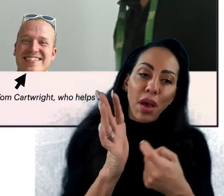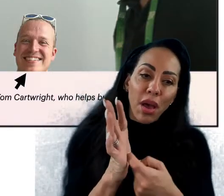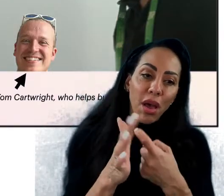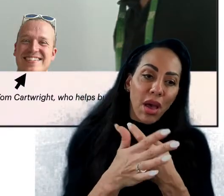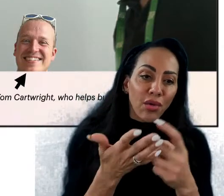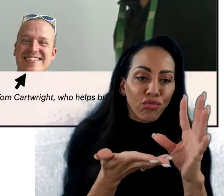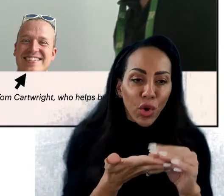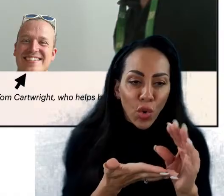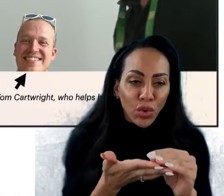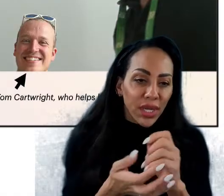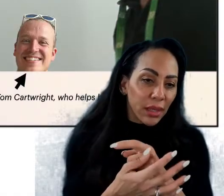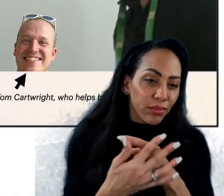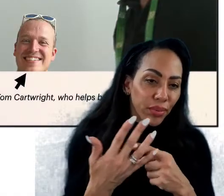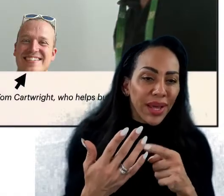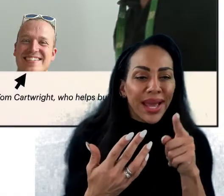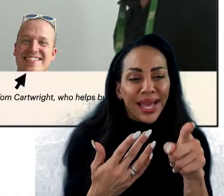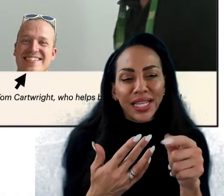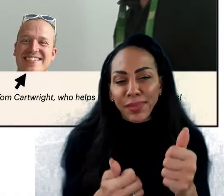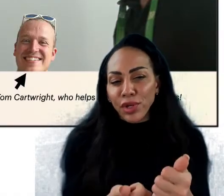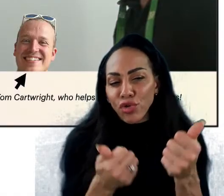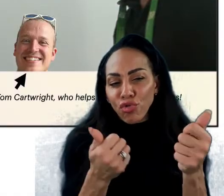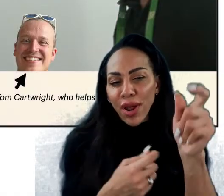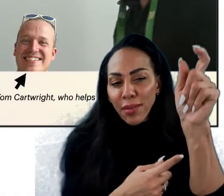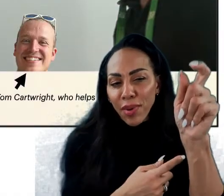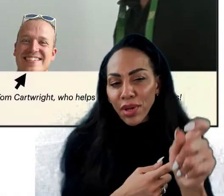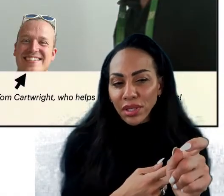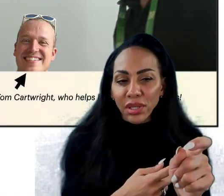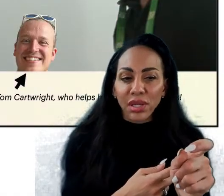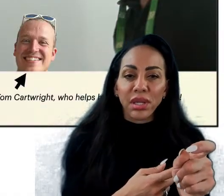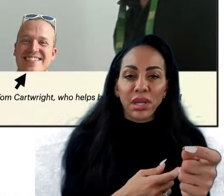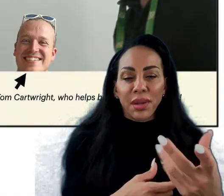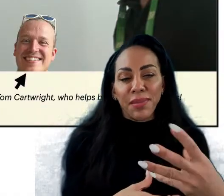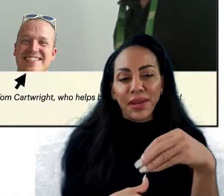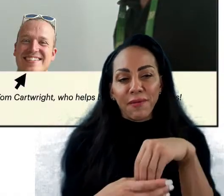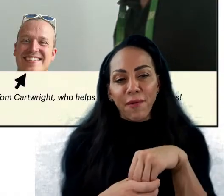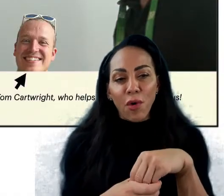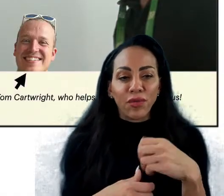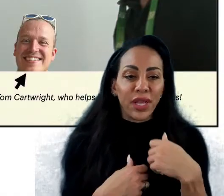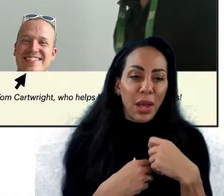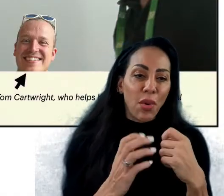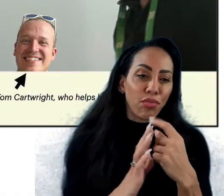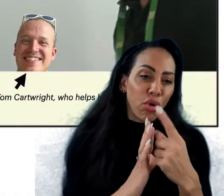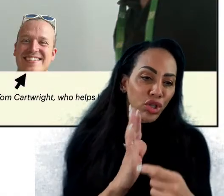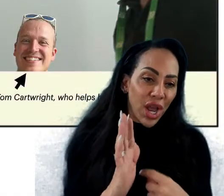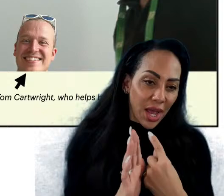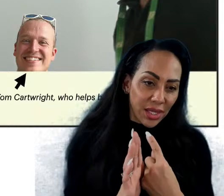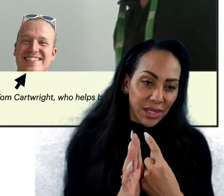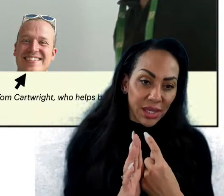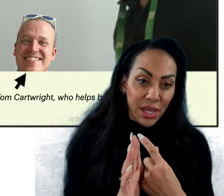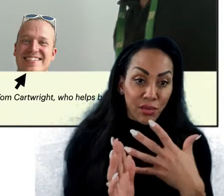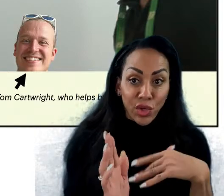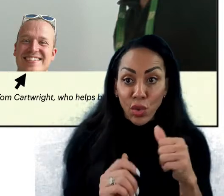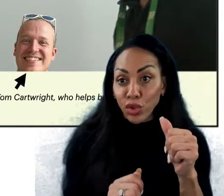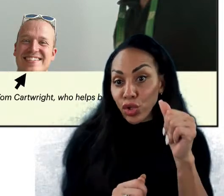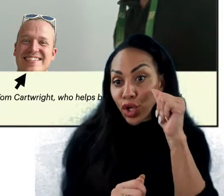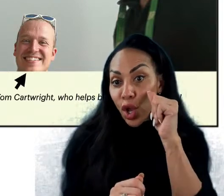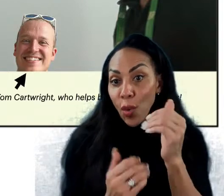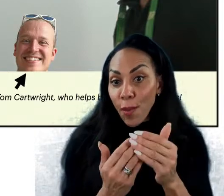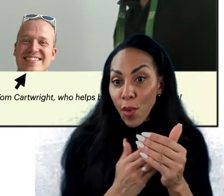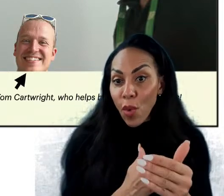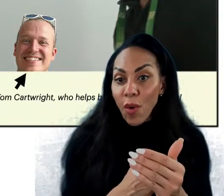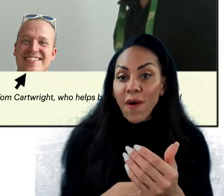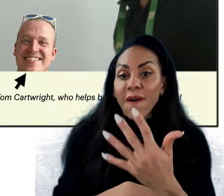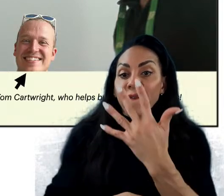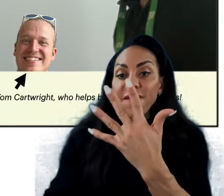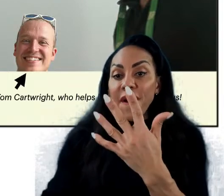been a really great person to work with on Playtonik. If you're interested in knowing more about what we do at 5 of 12, please check out the